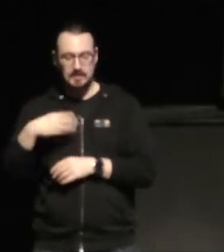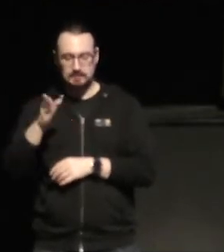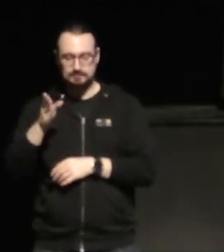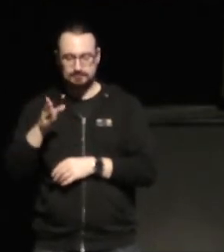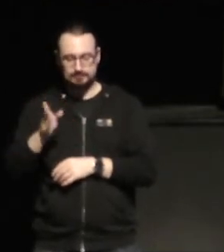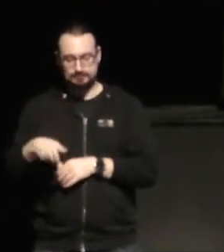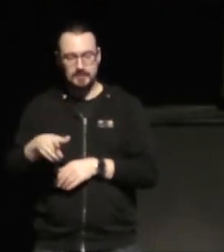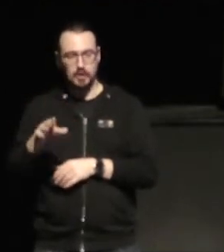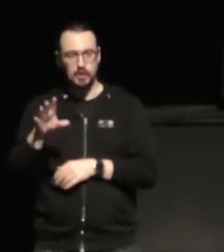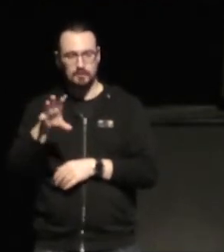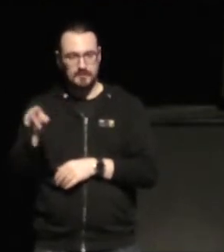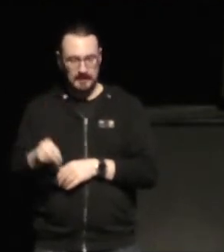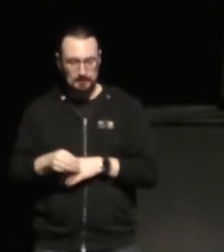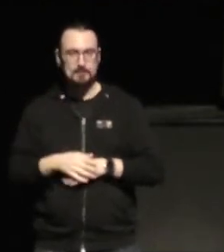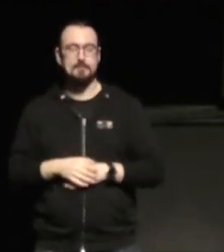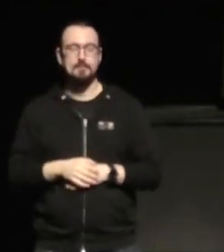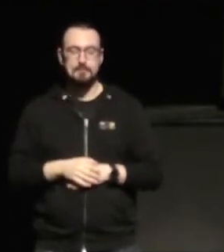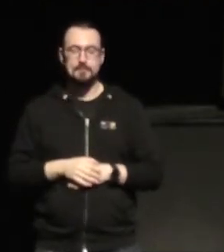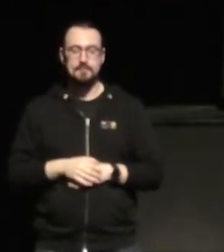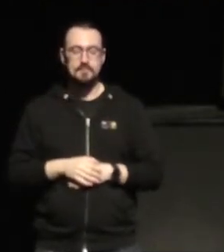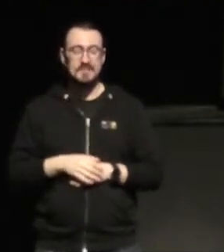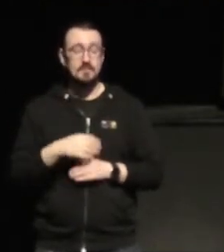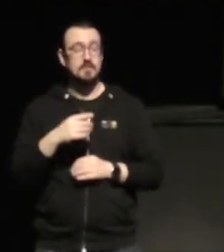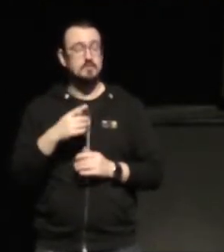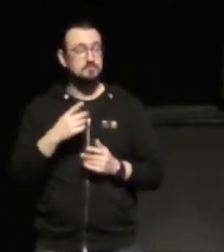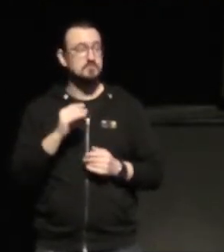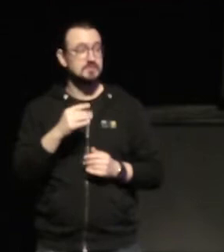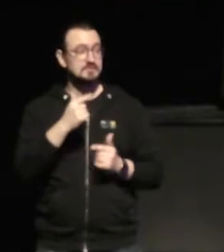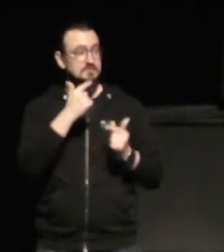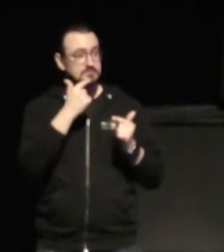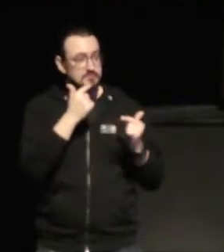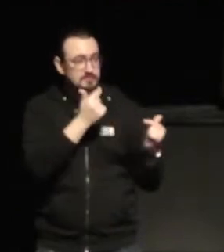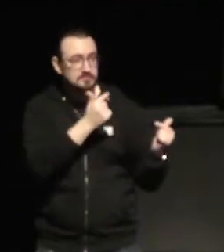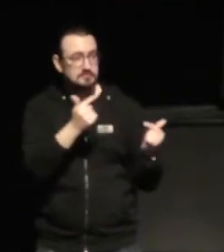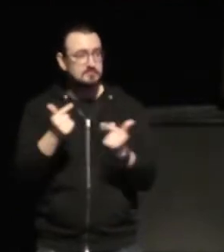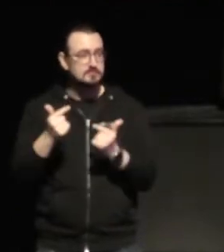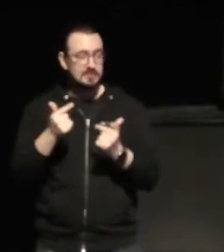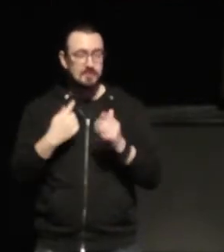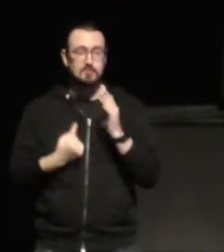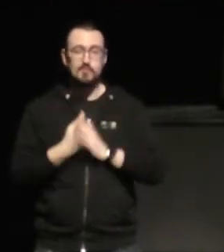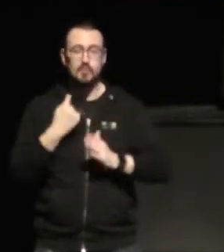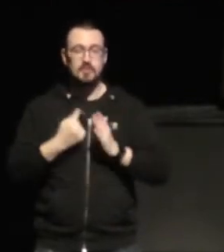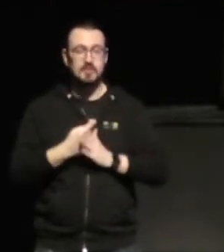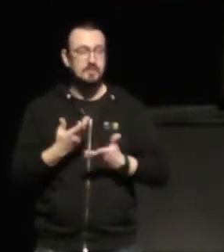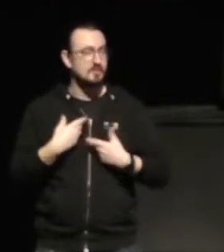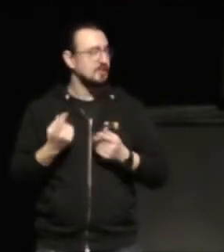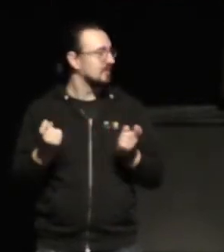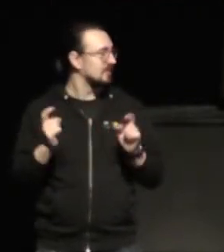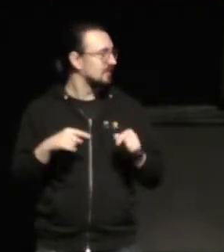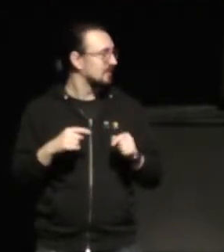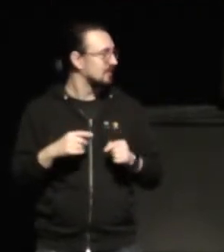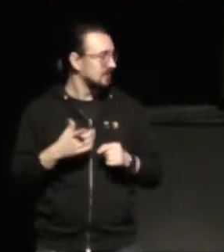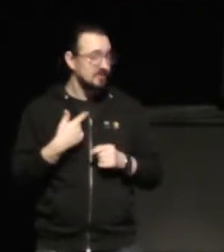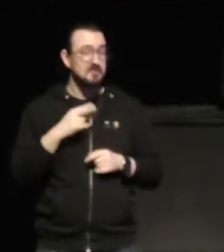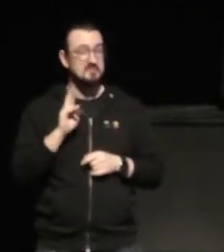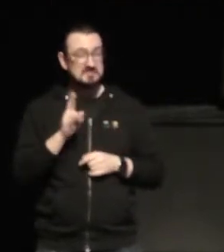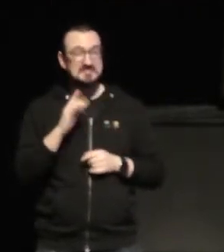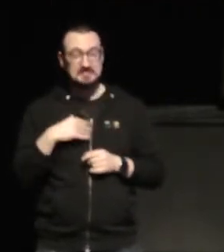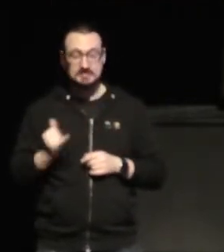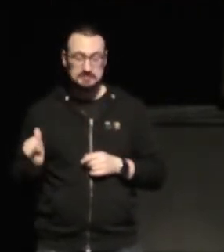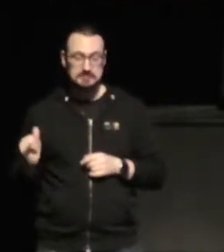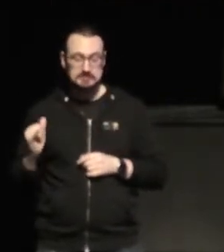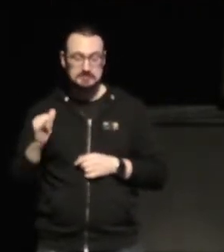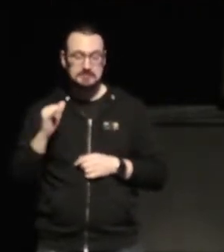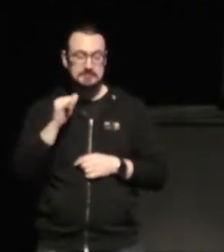southern Africa. Well, first of all, thank you very much for the opportunity. Yeah, you're right, we traveled all